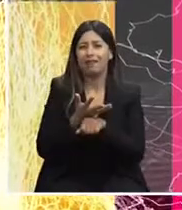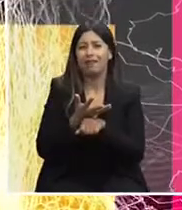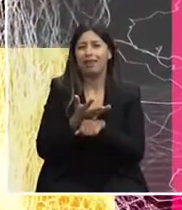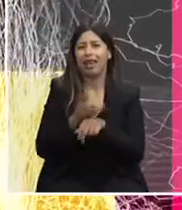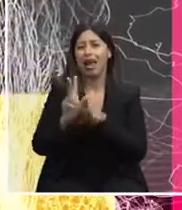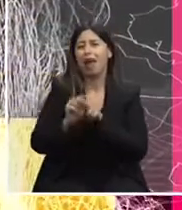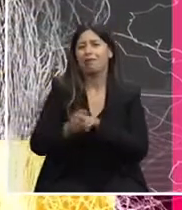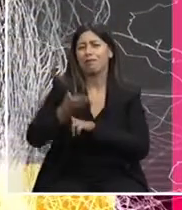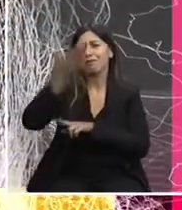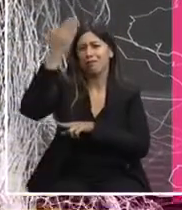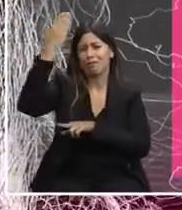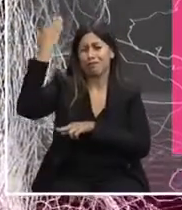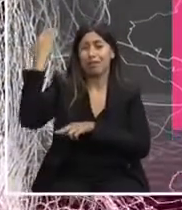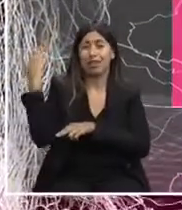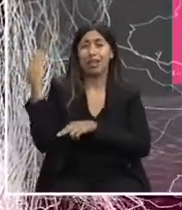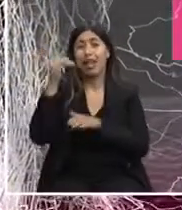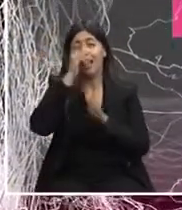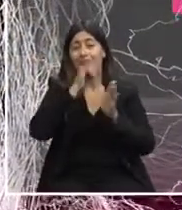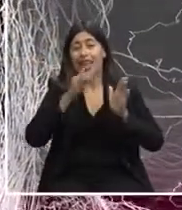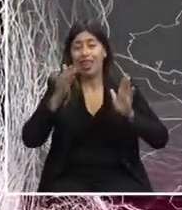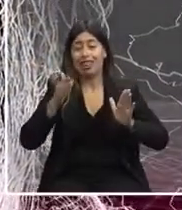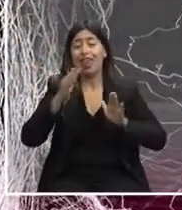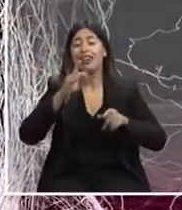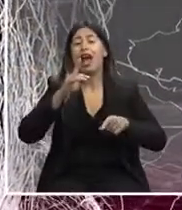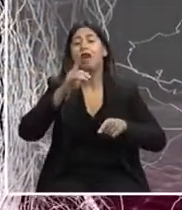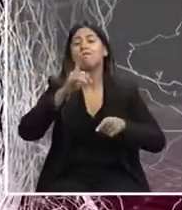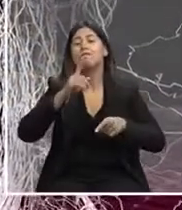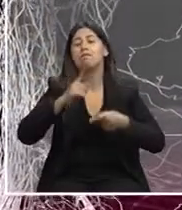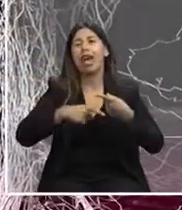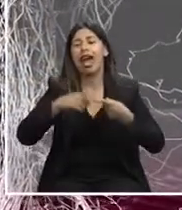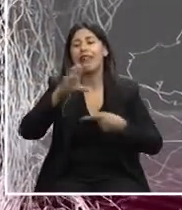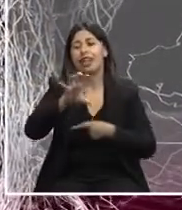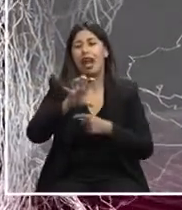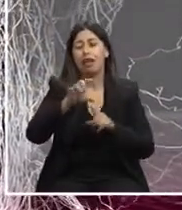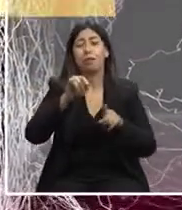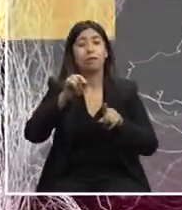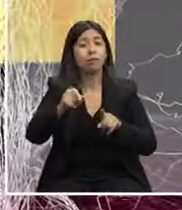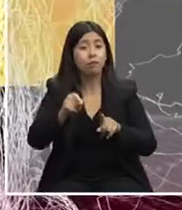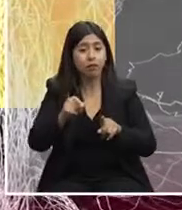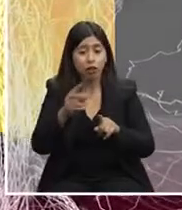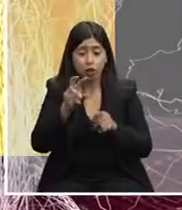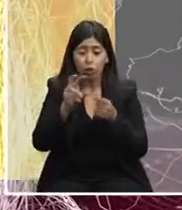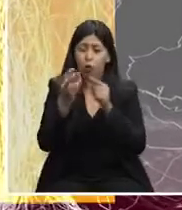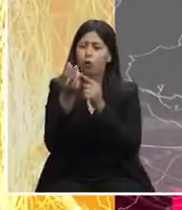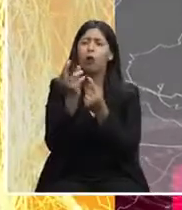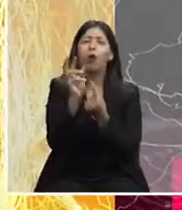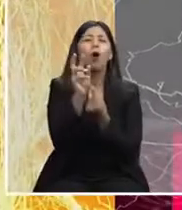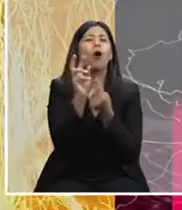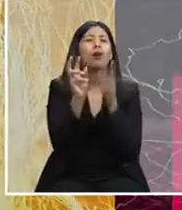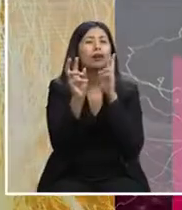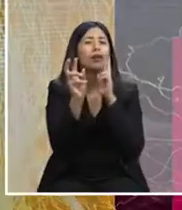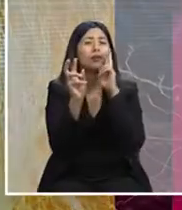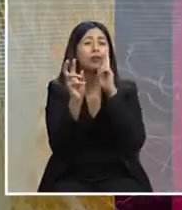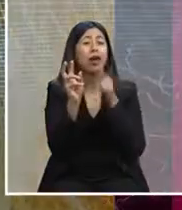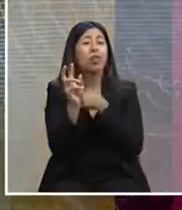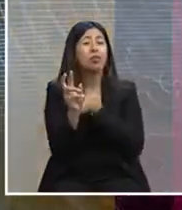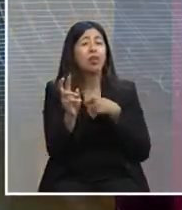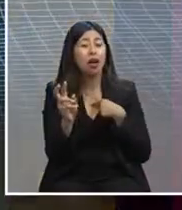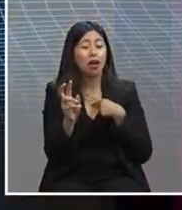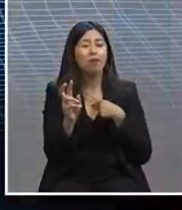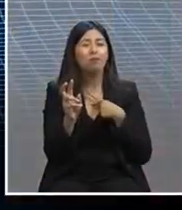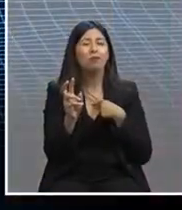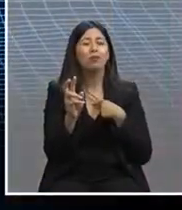This organ, this pink thing within our brains, is called the striatum. And